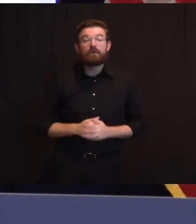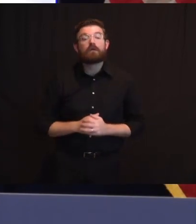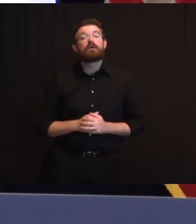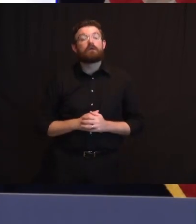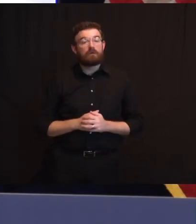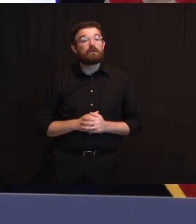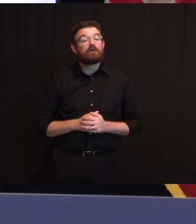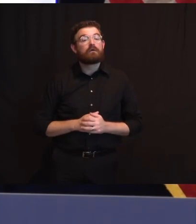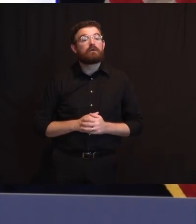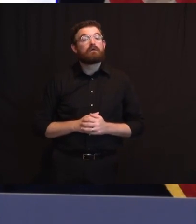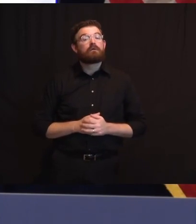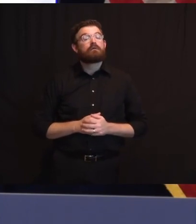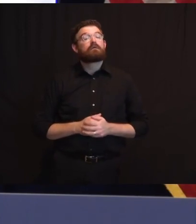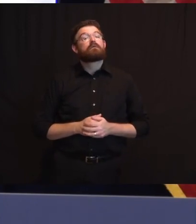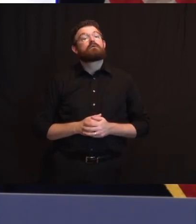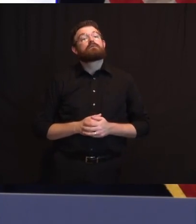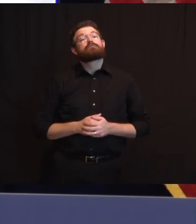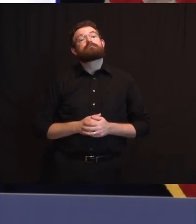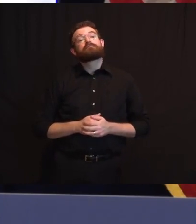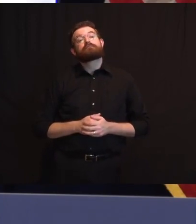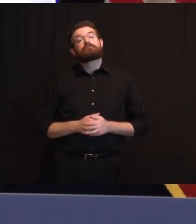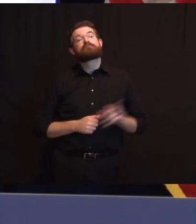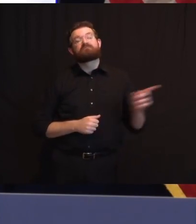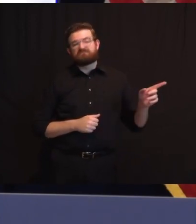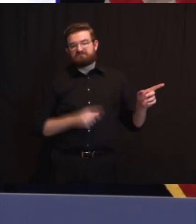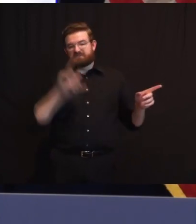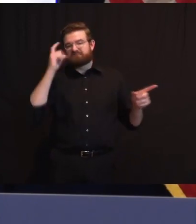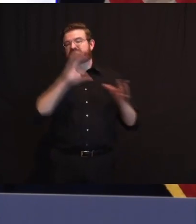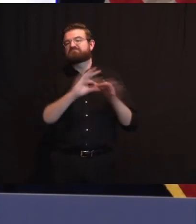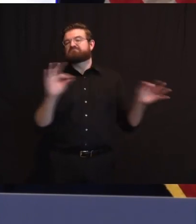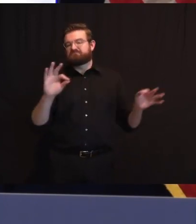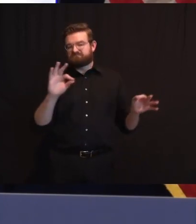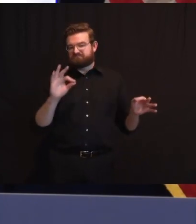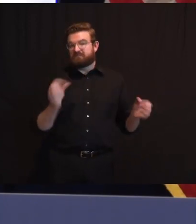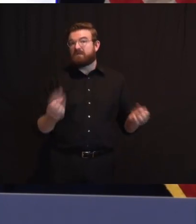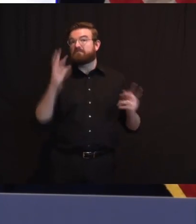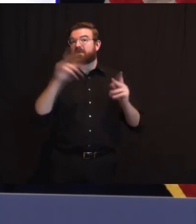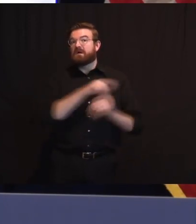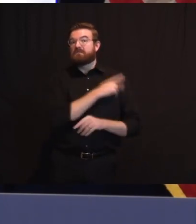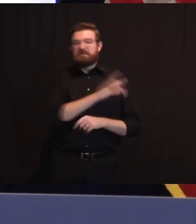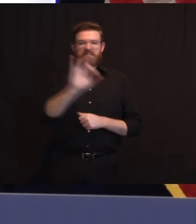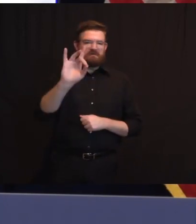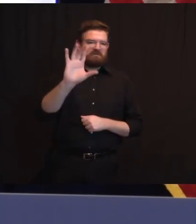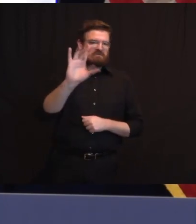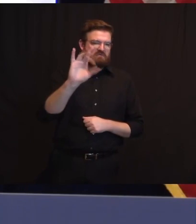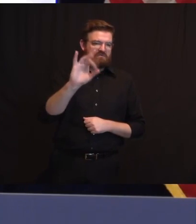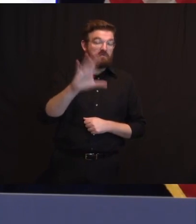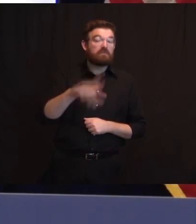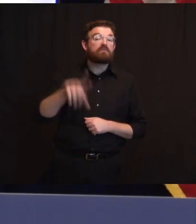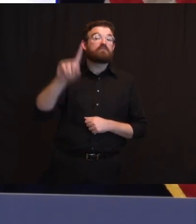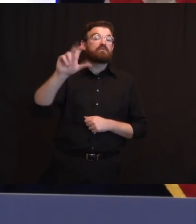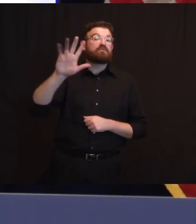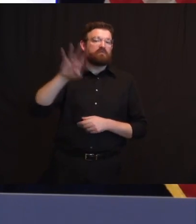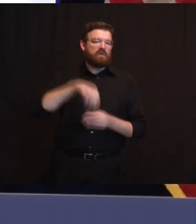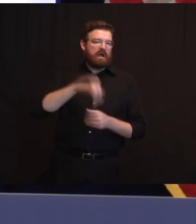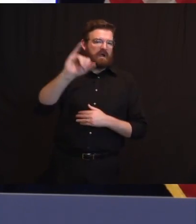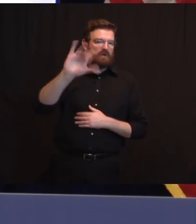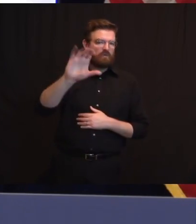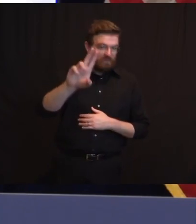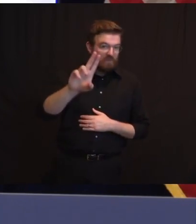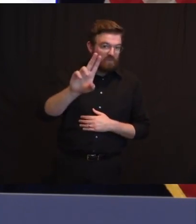hospitals reported 800 hospitalizations with 138 individuals in critical care. Fortunately, there are no